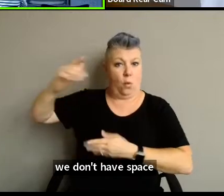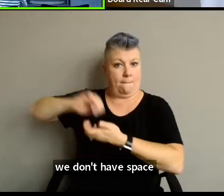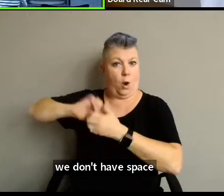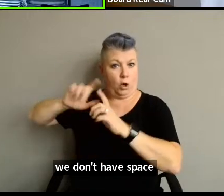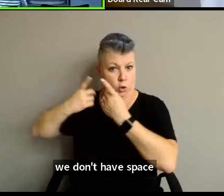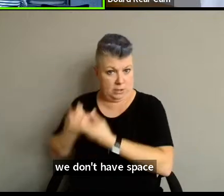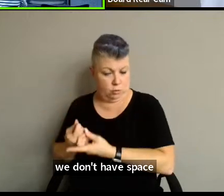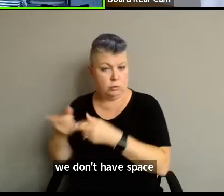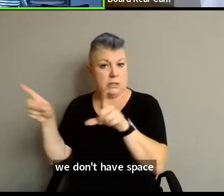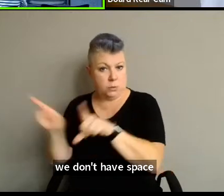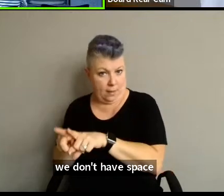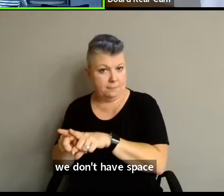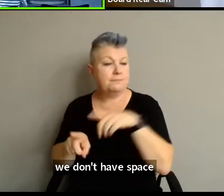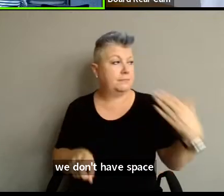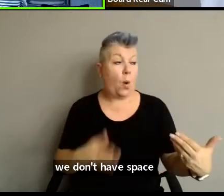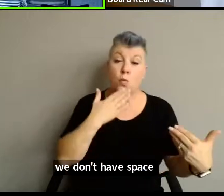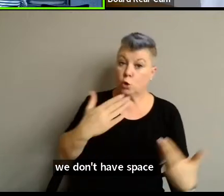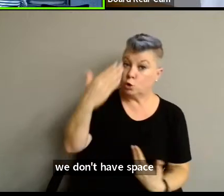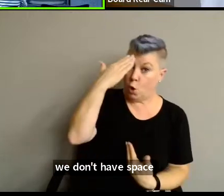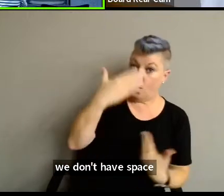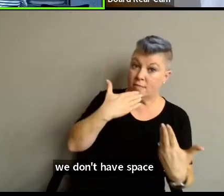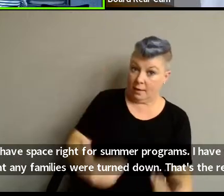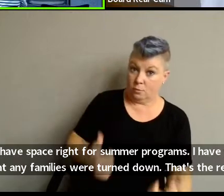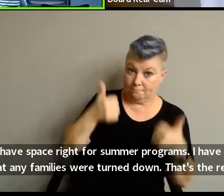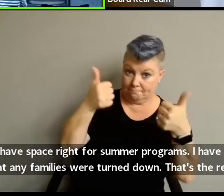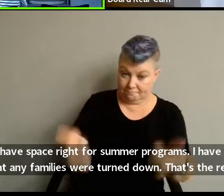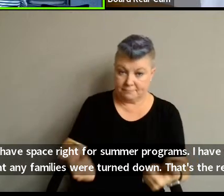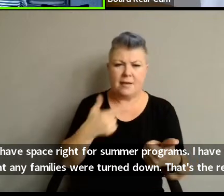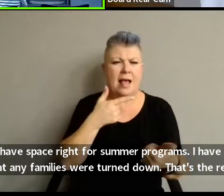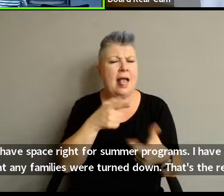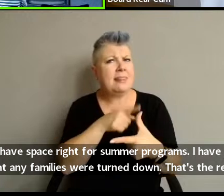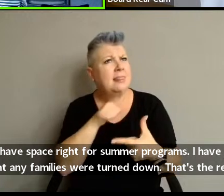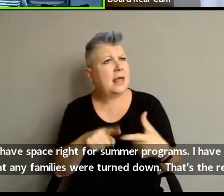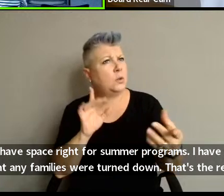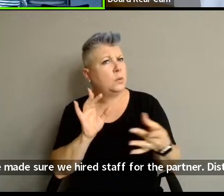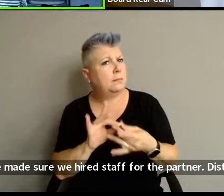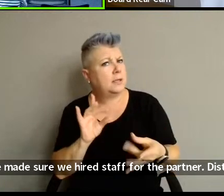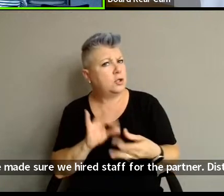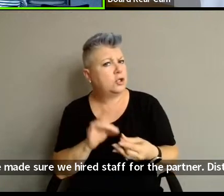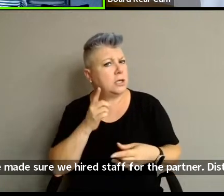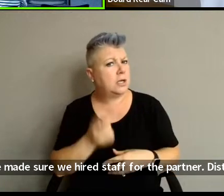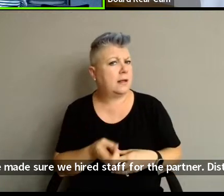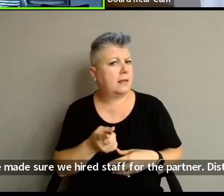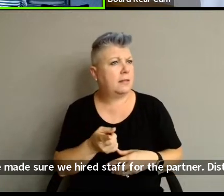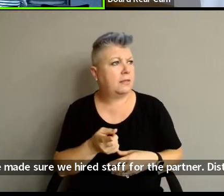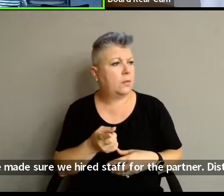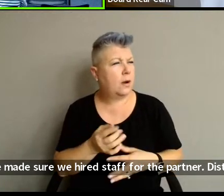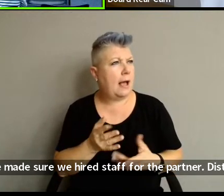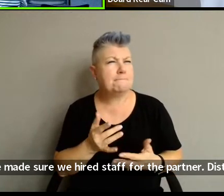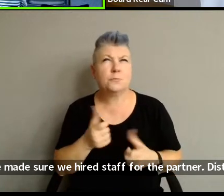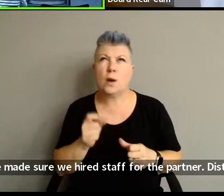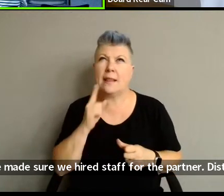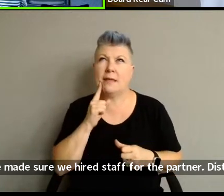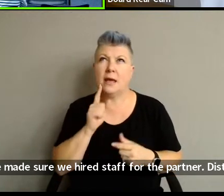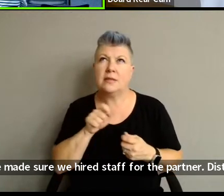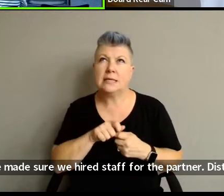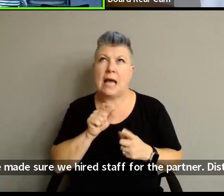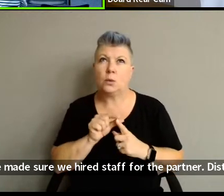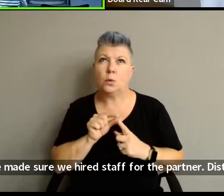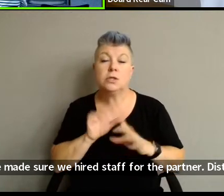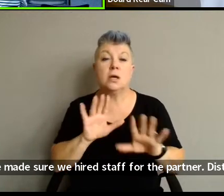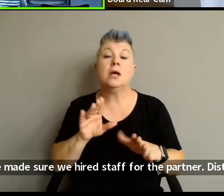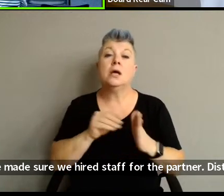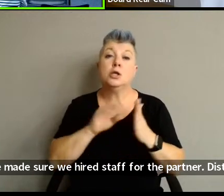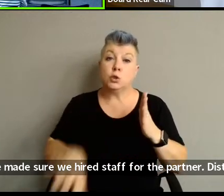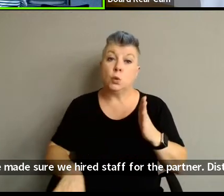know. Thank you. And then, you mentioned that there were, let's see, I don't know the word you used, student growth. Are